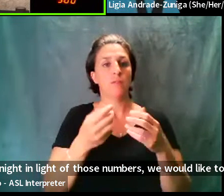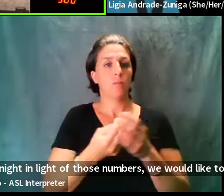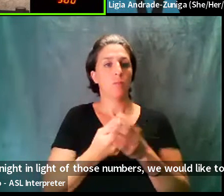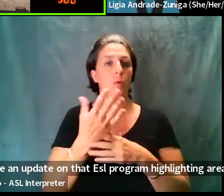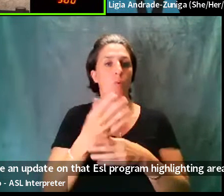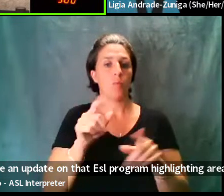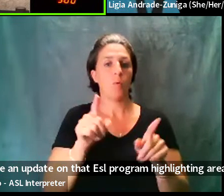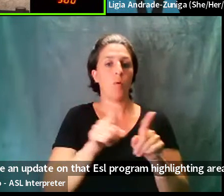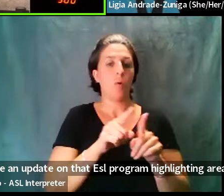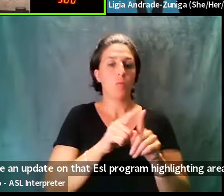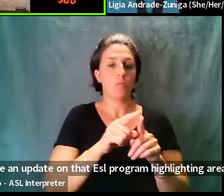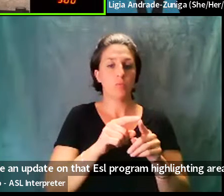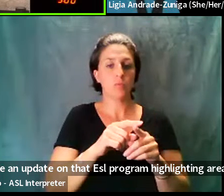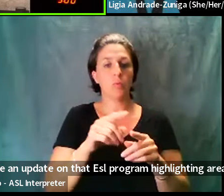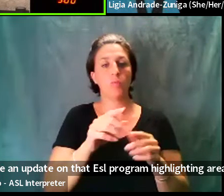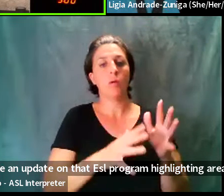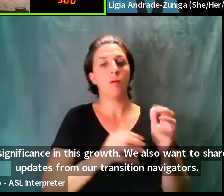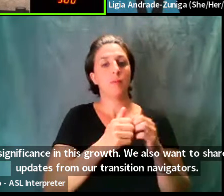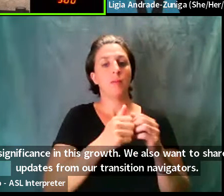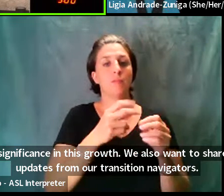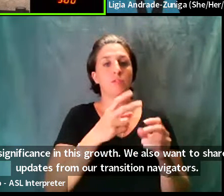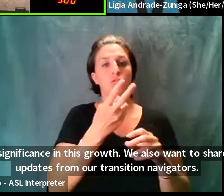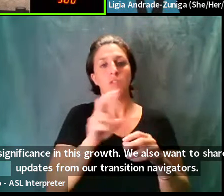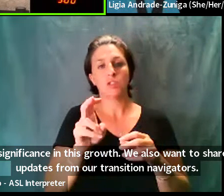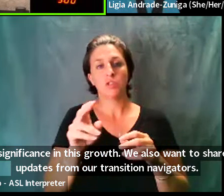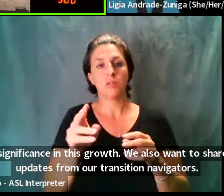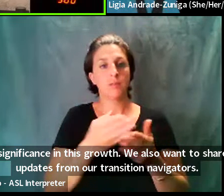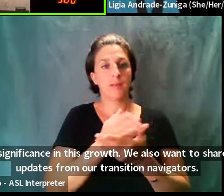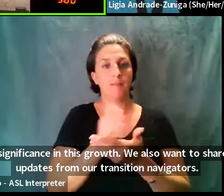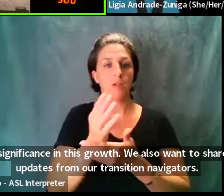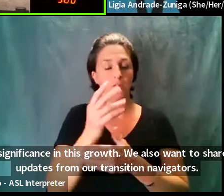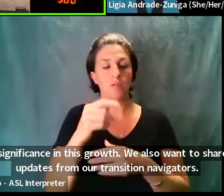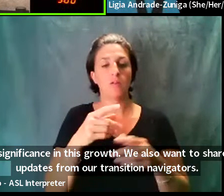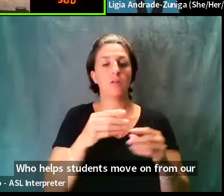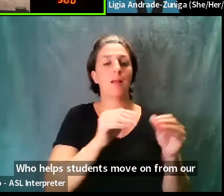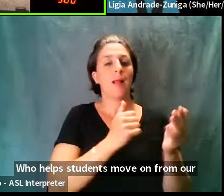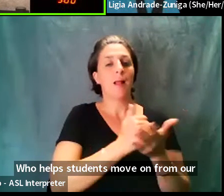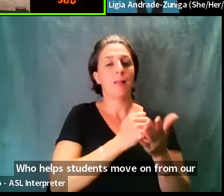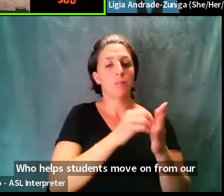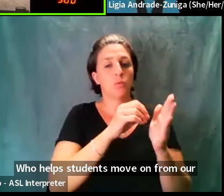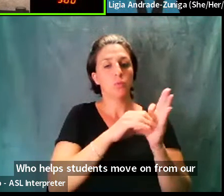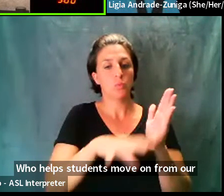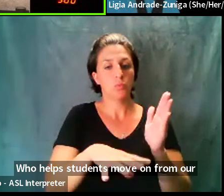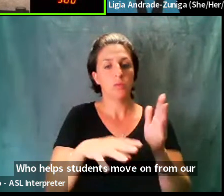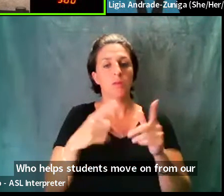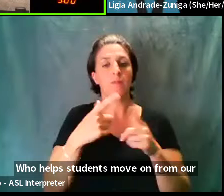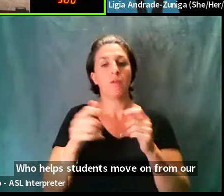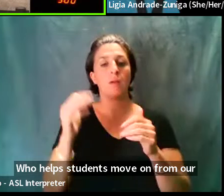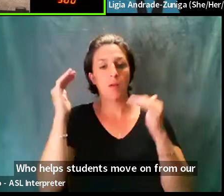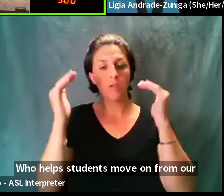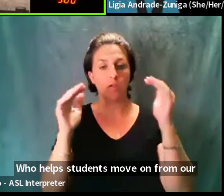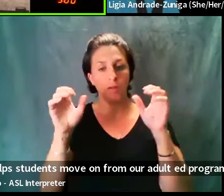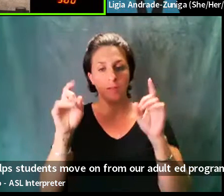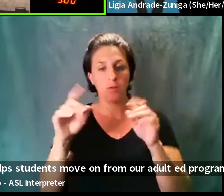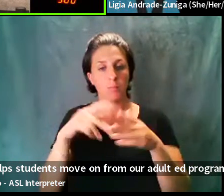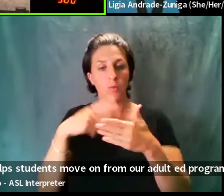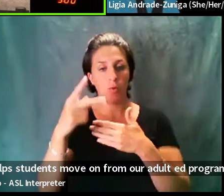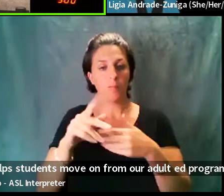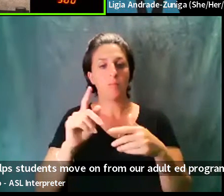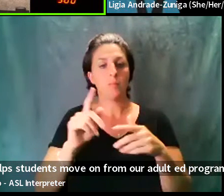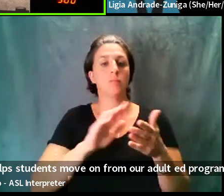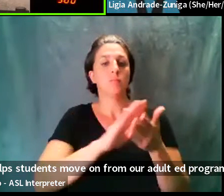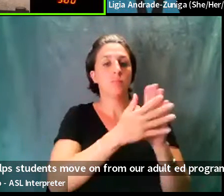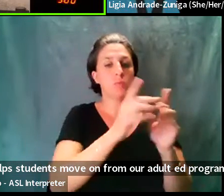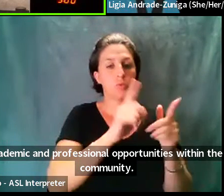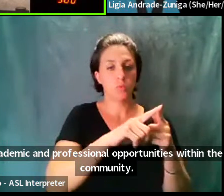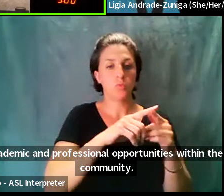transition navigators, who help students move on from our adult ed programs to academic and professional opportunities within the community. So